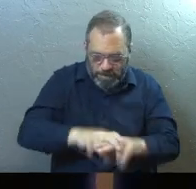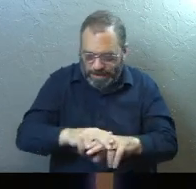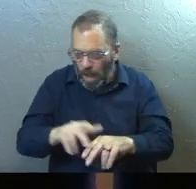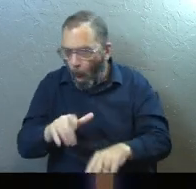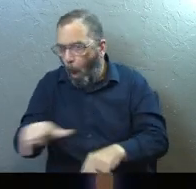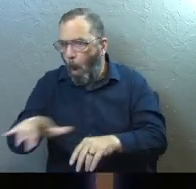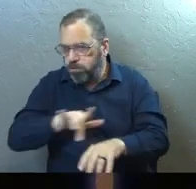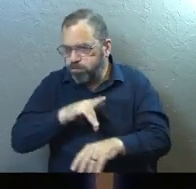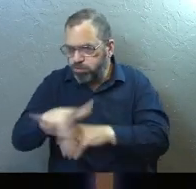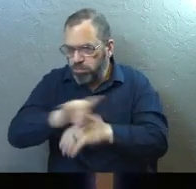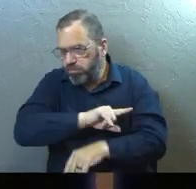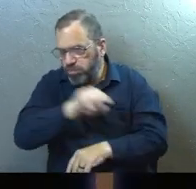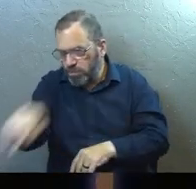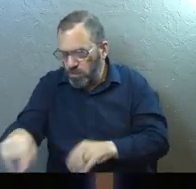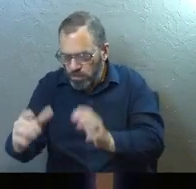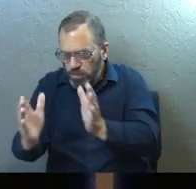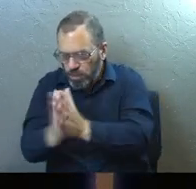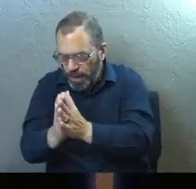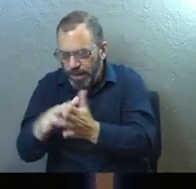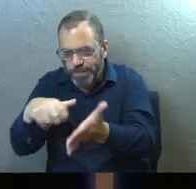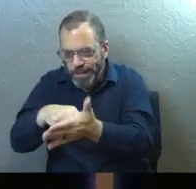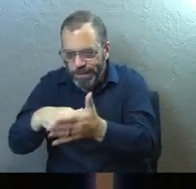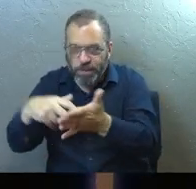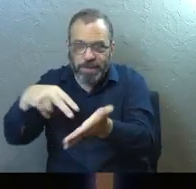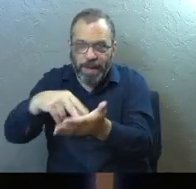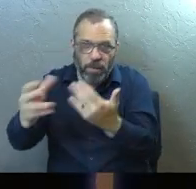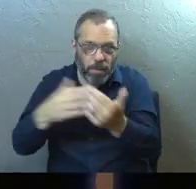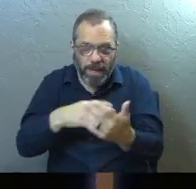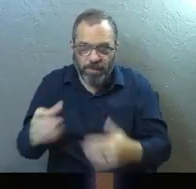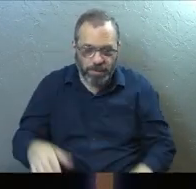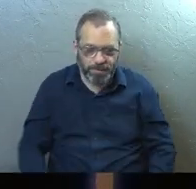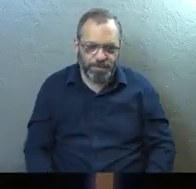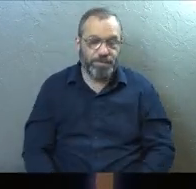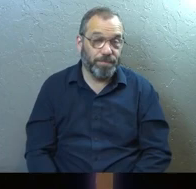wait for a spot to open up, and then you come up and you have your time with God.